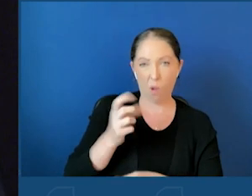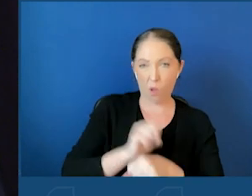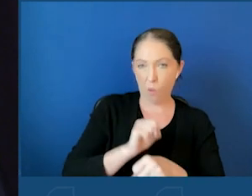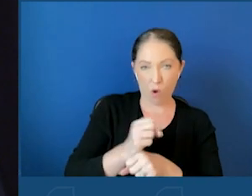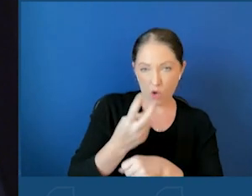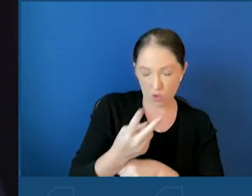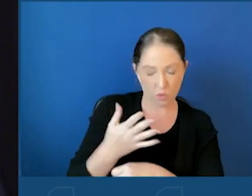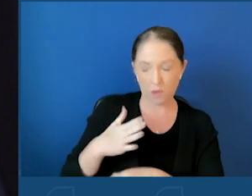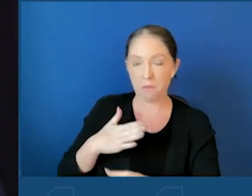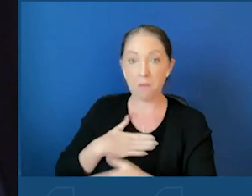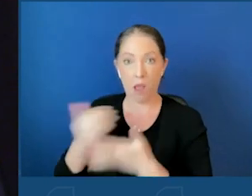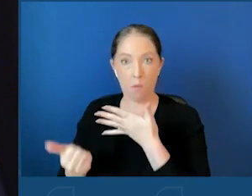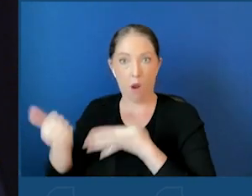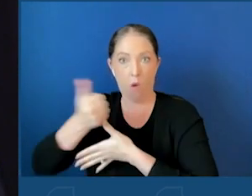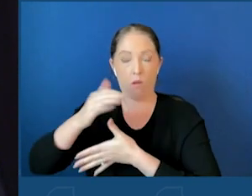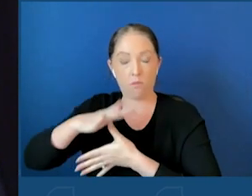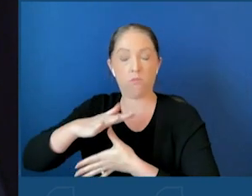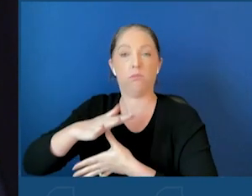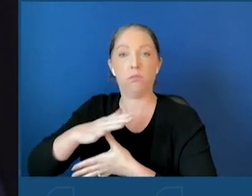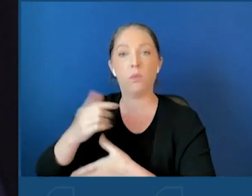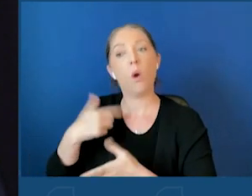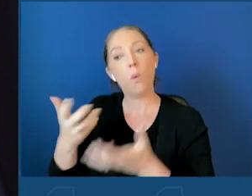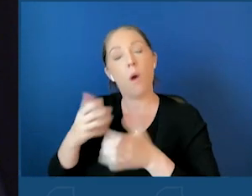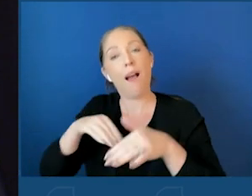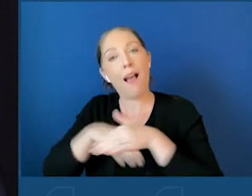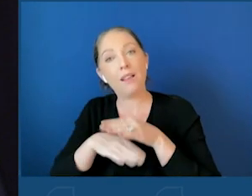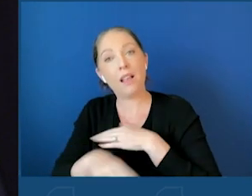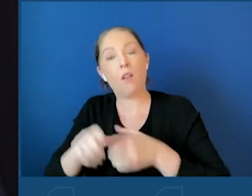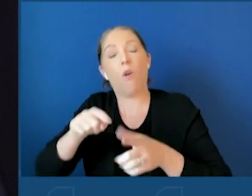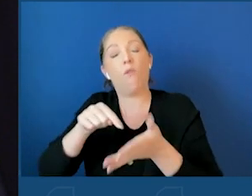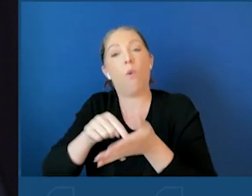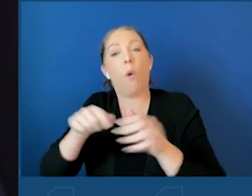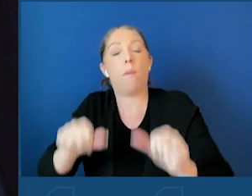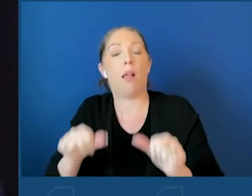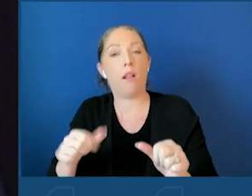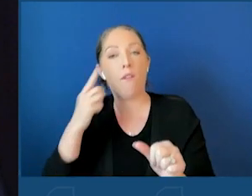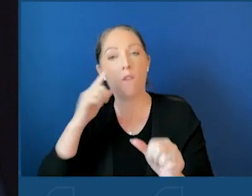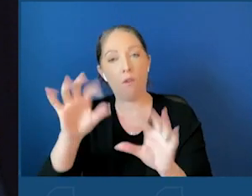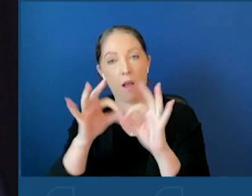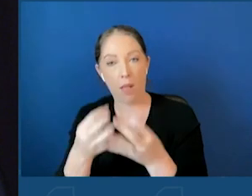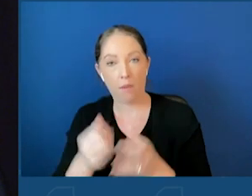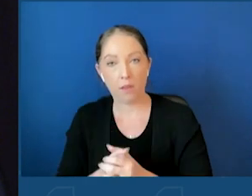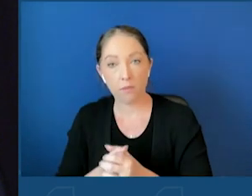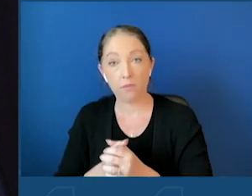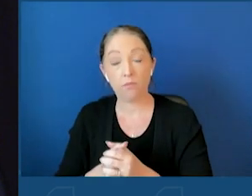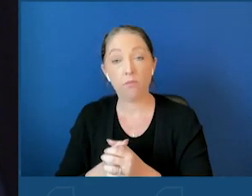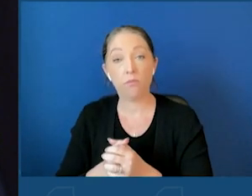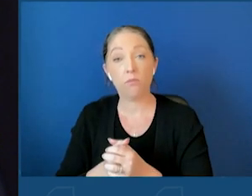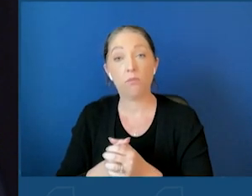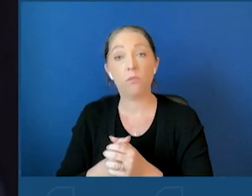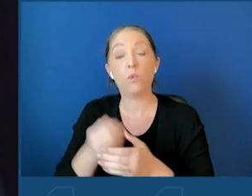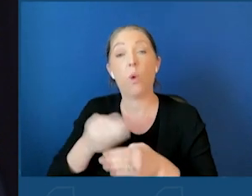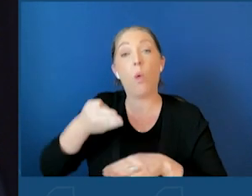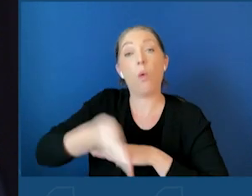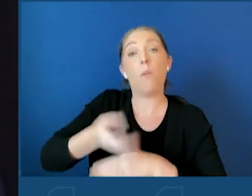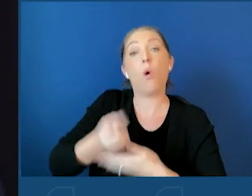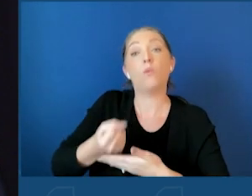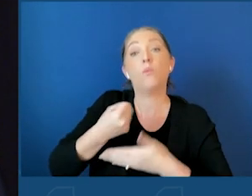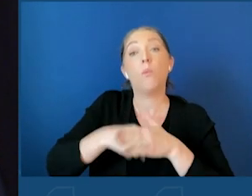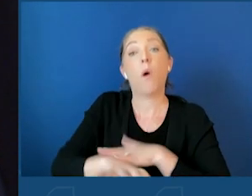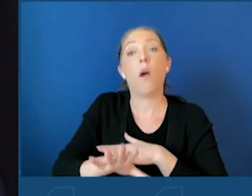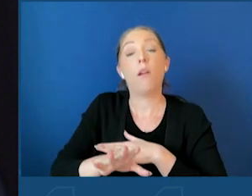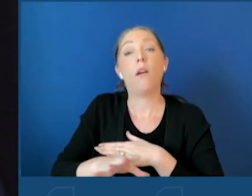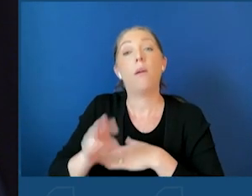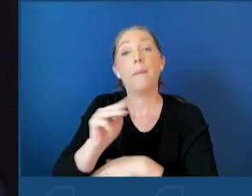sure that we have access and affordability for families. So we've extended the postpartum Medicaid coverage from 60 days